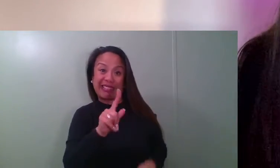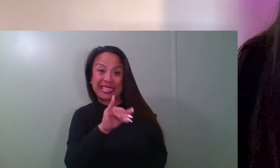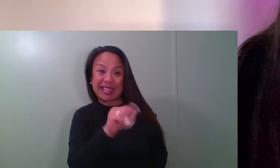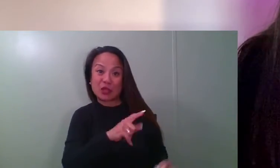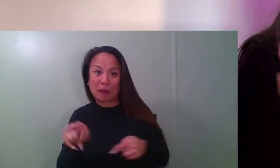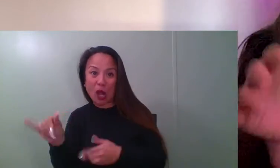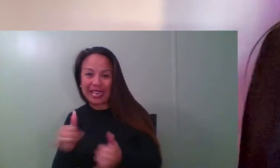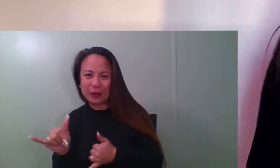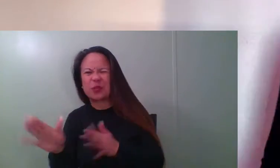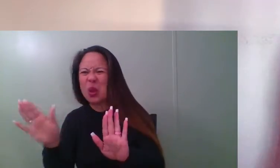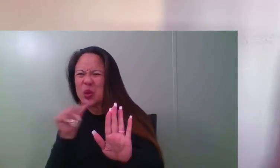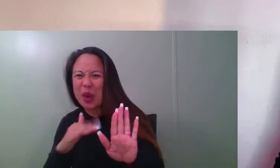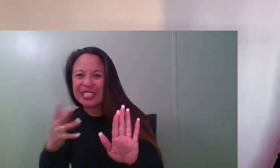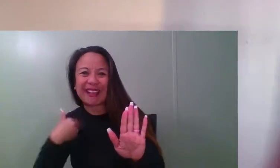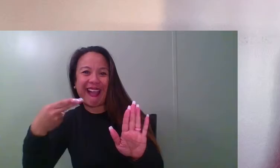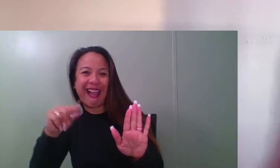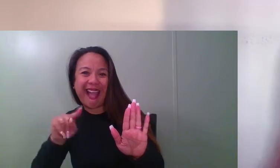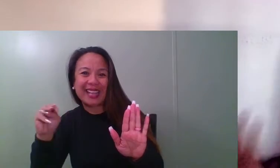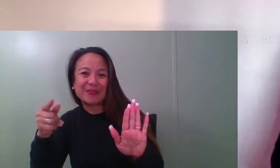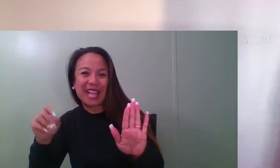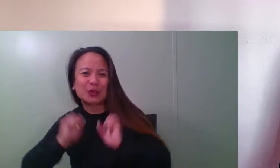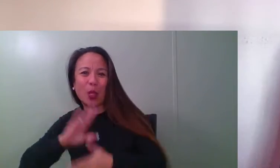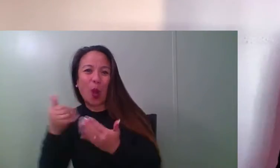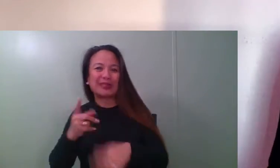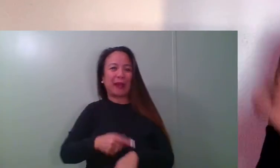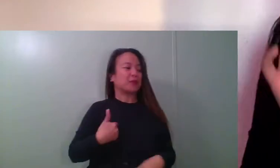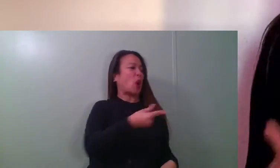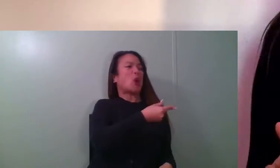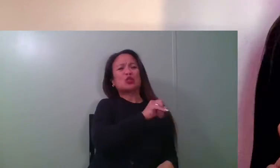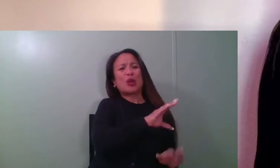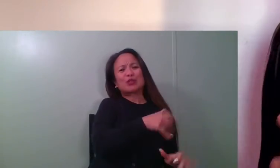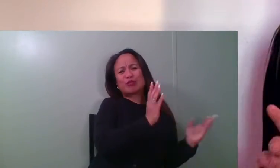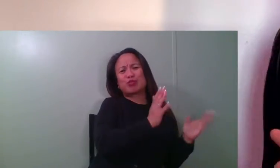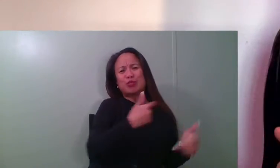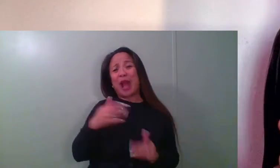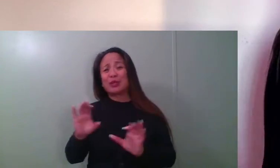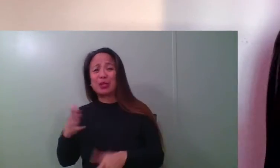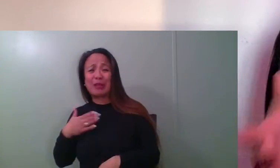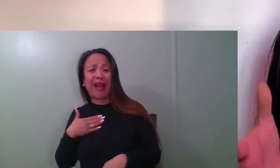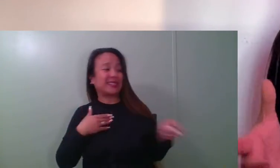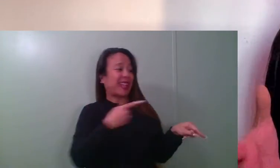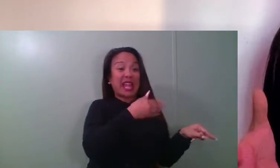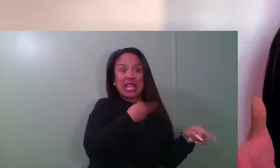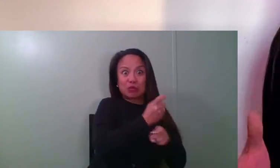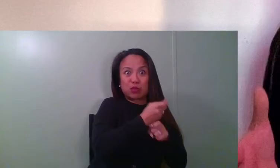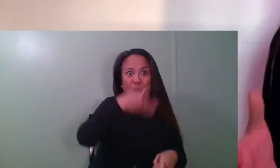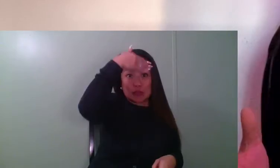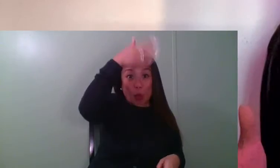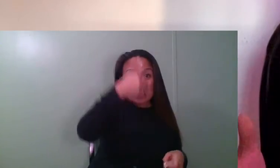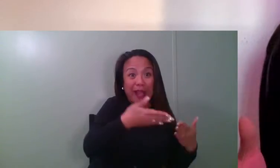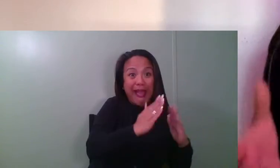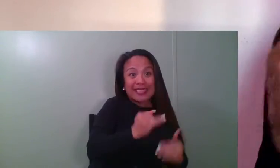hazmat suit the entire time. Anyway, George was doing his thing, I was doing mine, and then he made a joke about if Trump had asked immigrants to